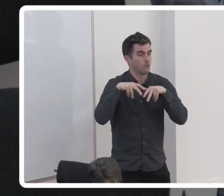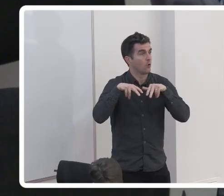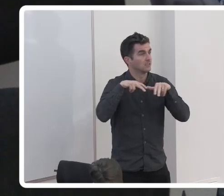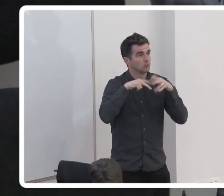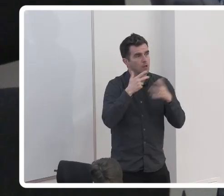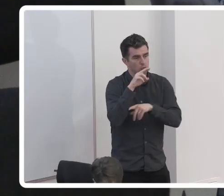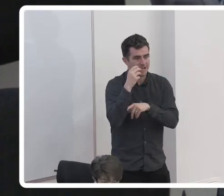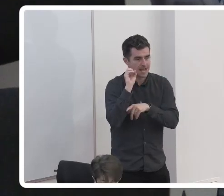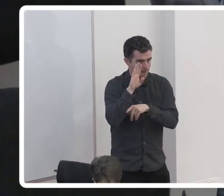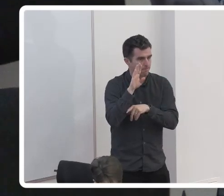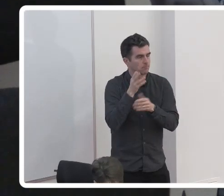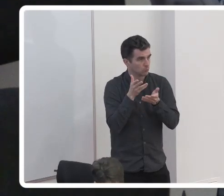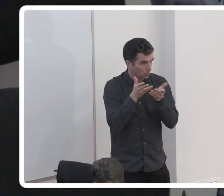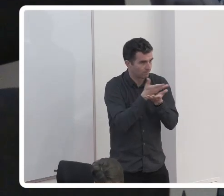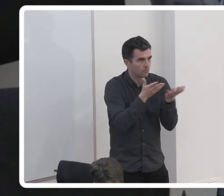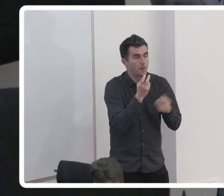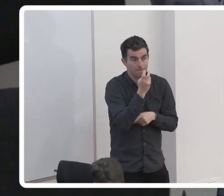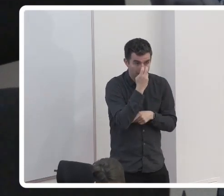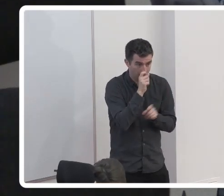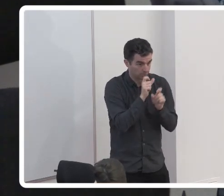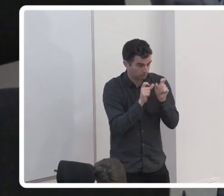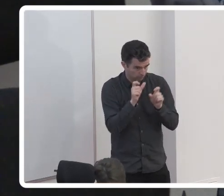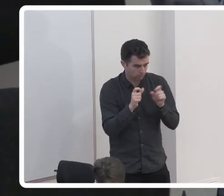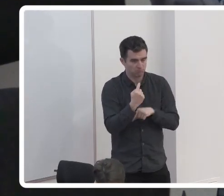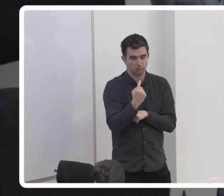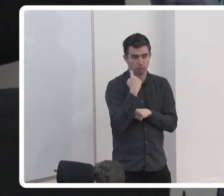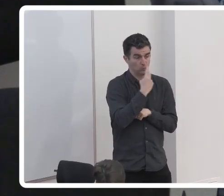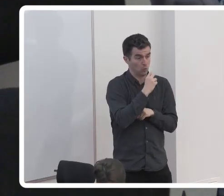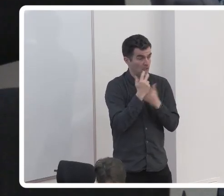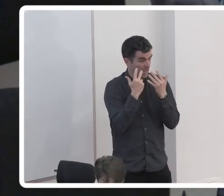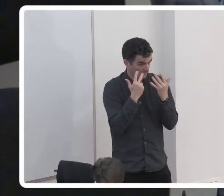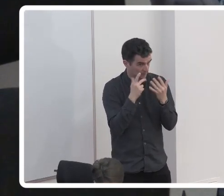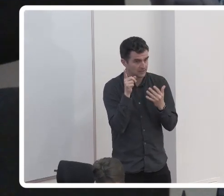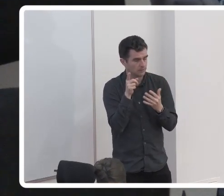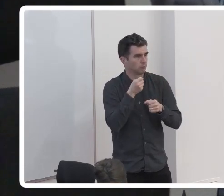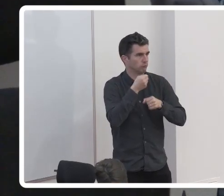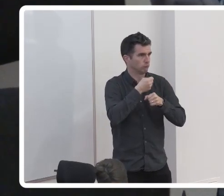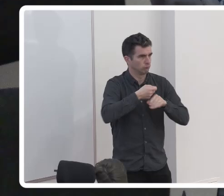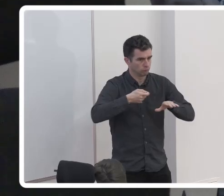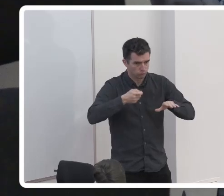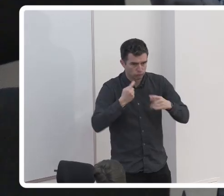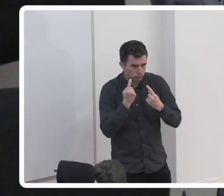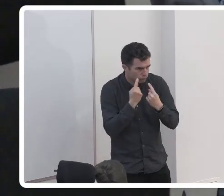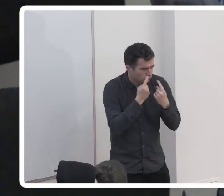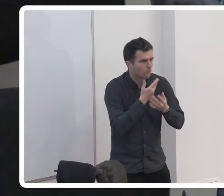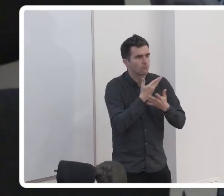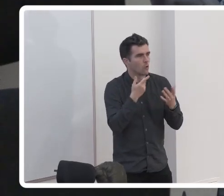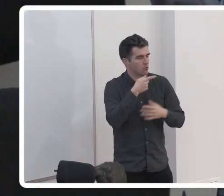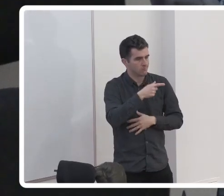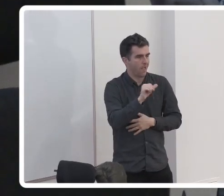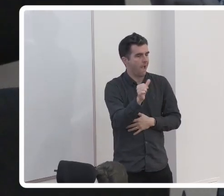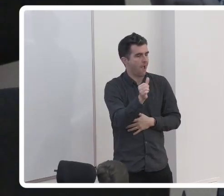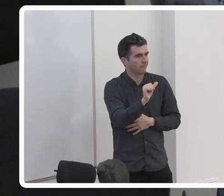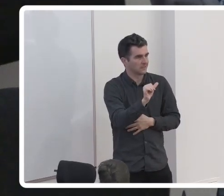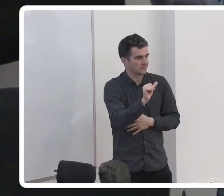from 2017 until 2019. And also was Afghanistan's independent human rights